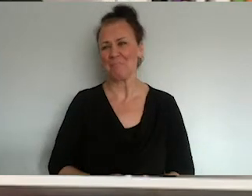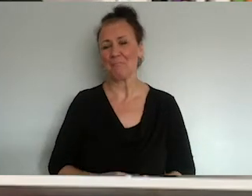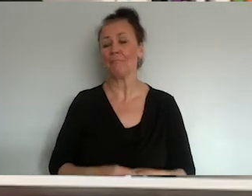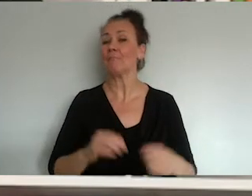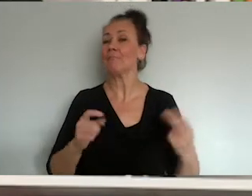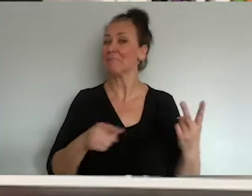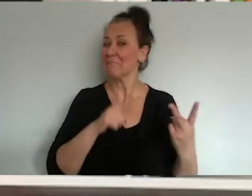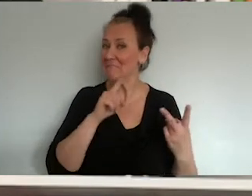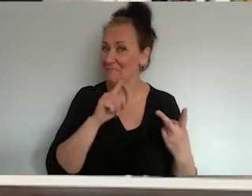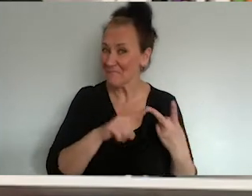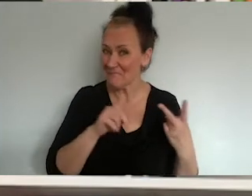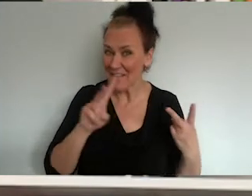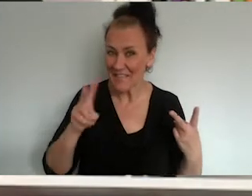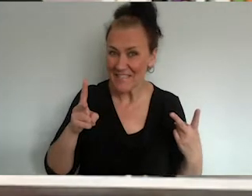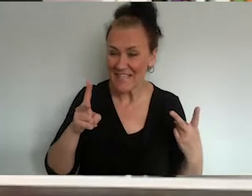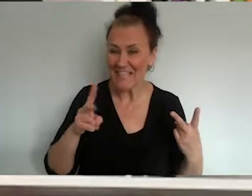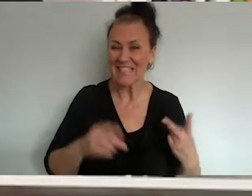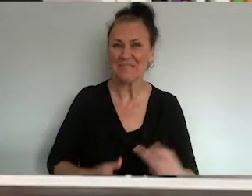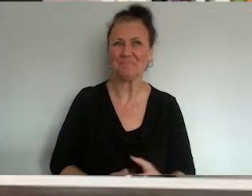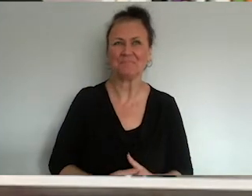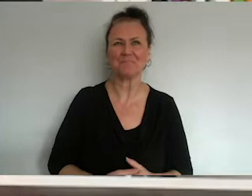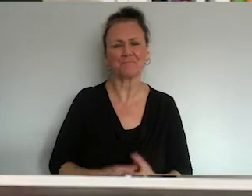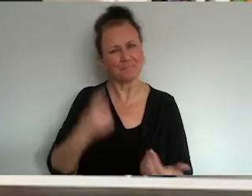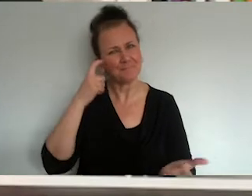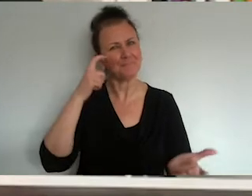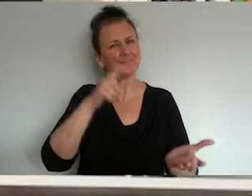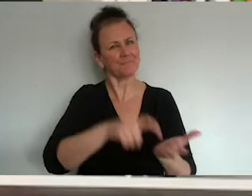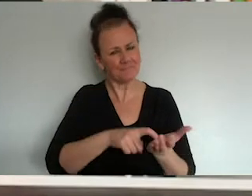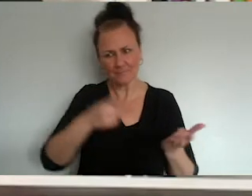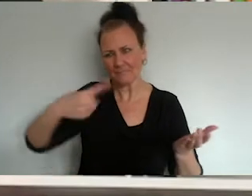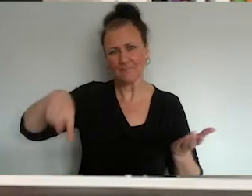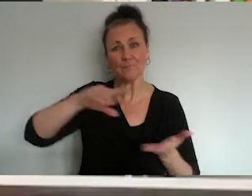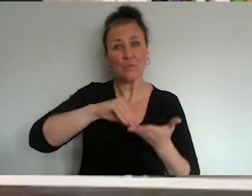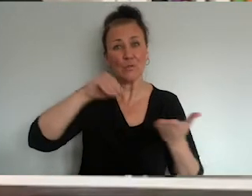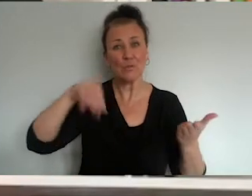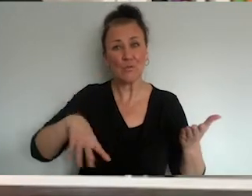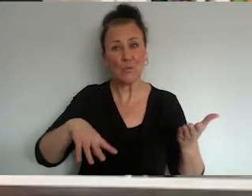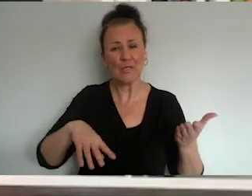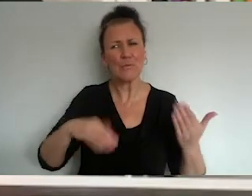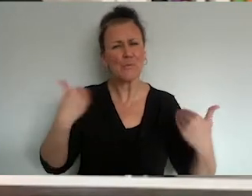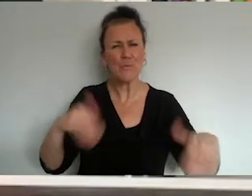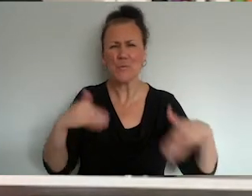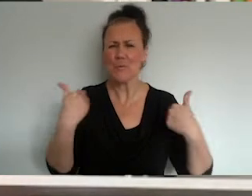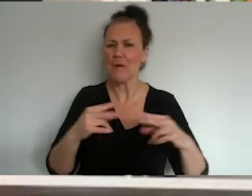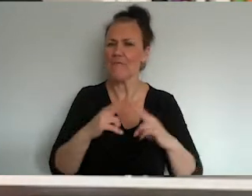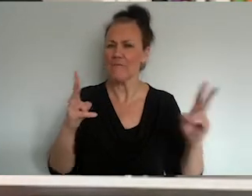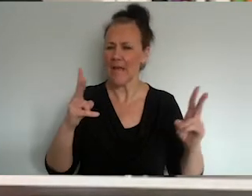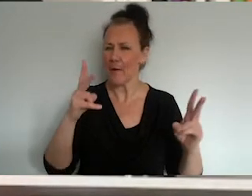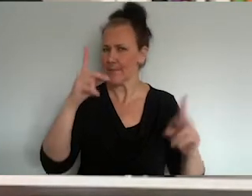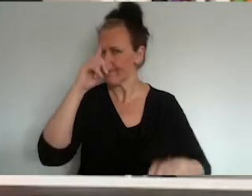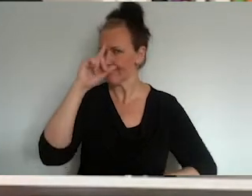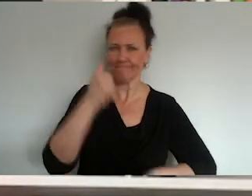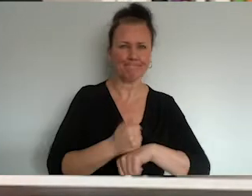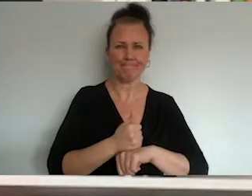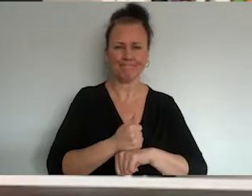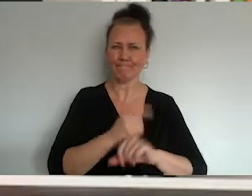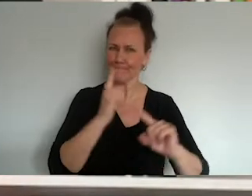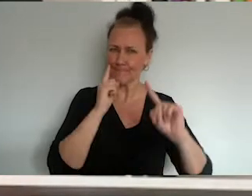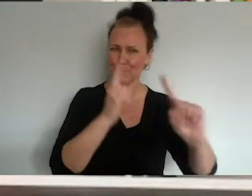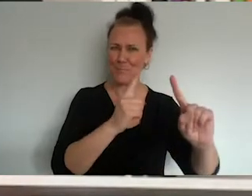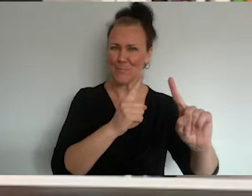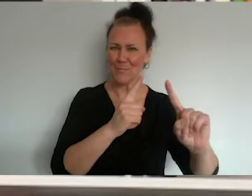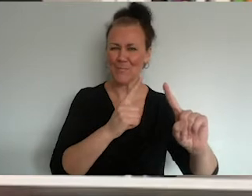The second good thing that has come out of this experience has been the discovery that our students are a lot more